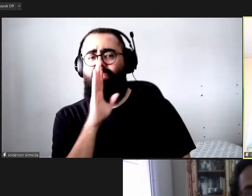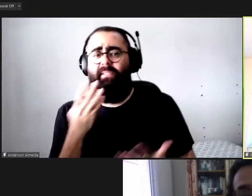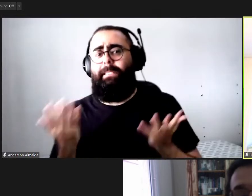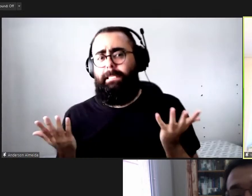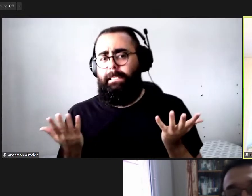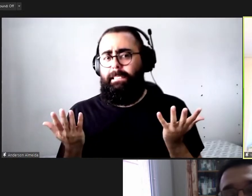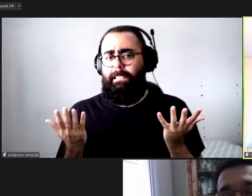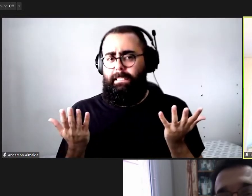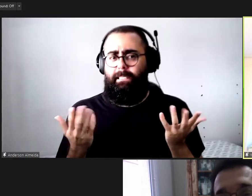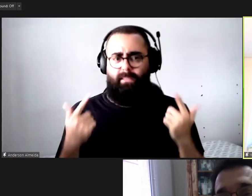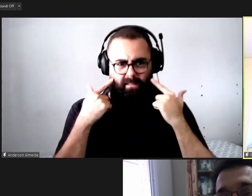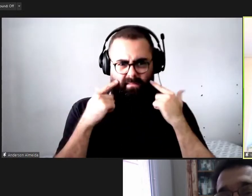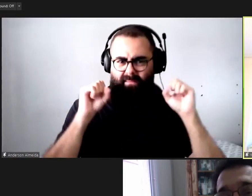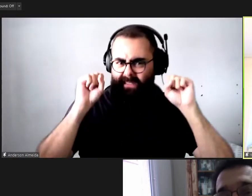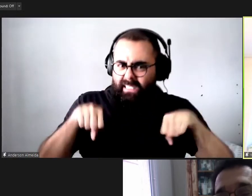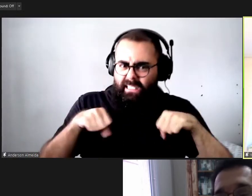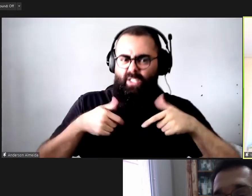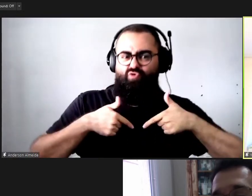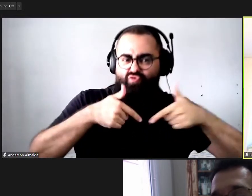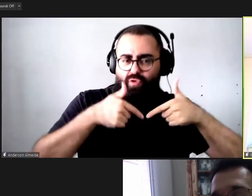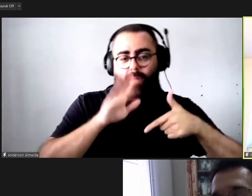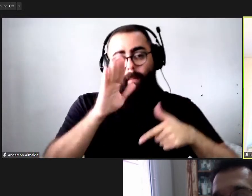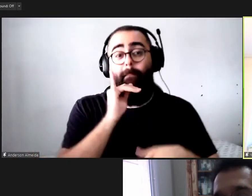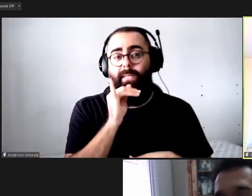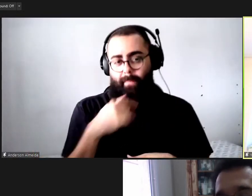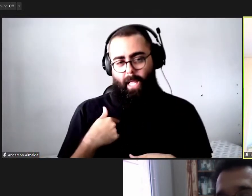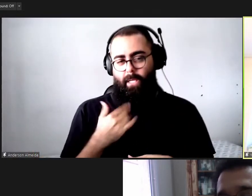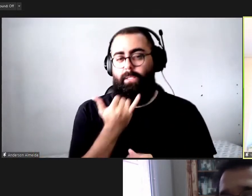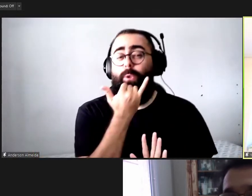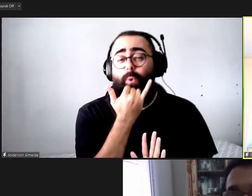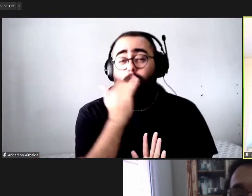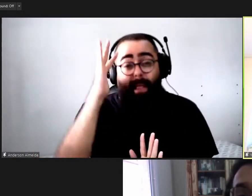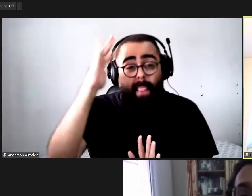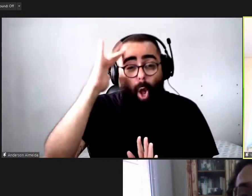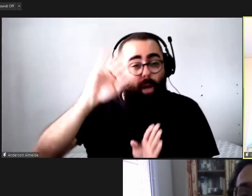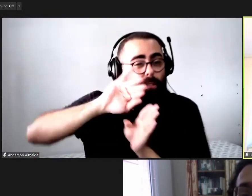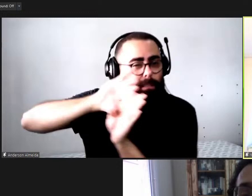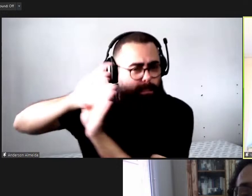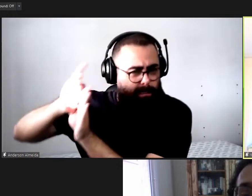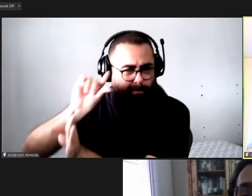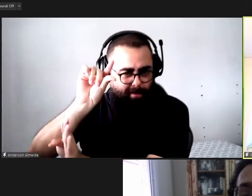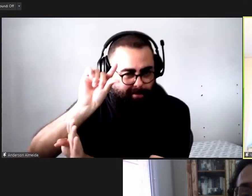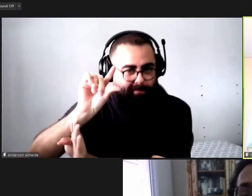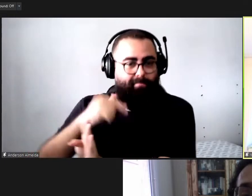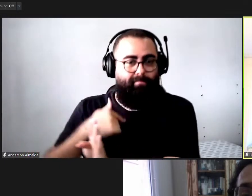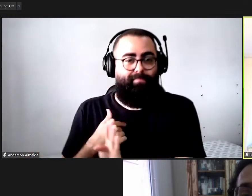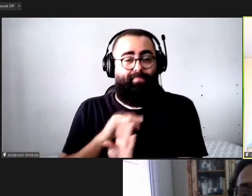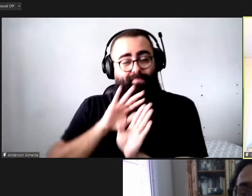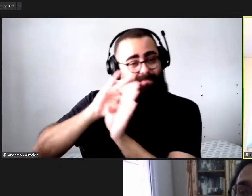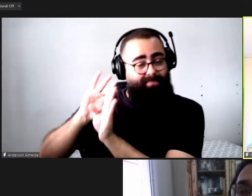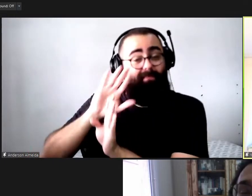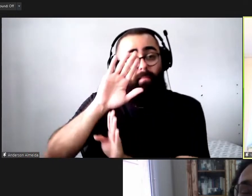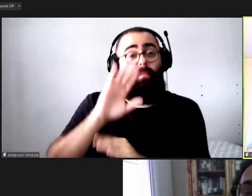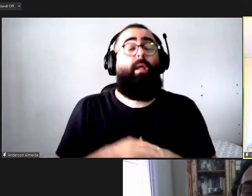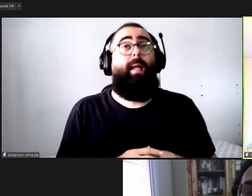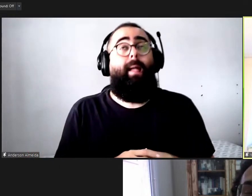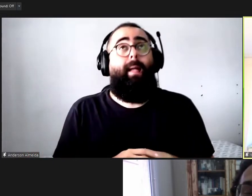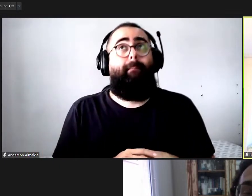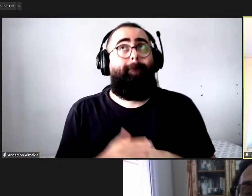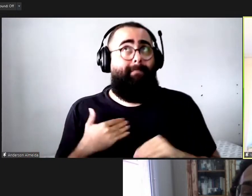putting aside theory, I think that most